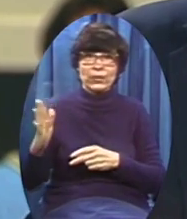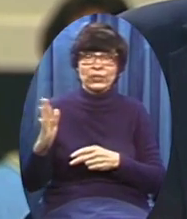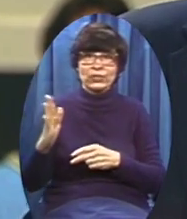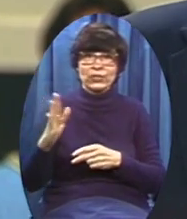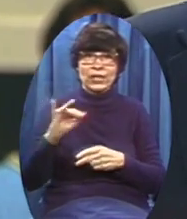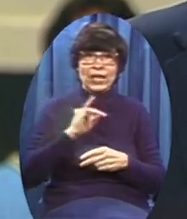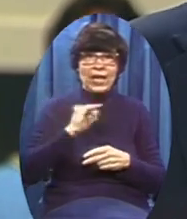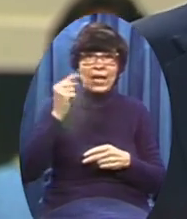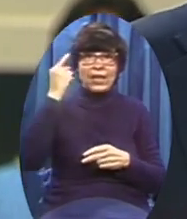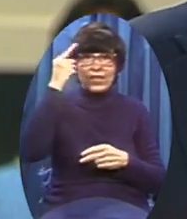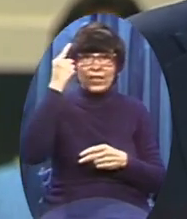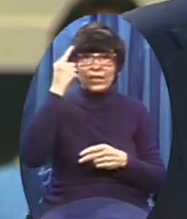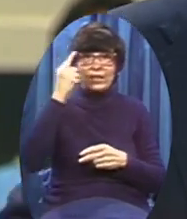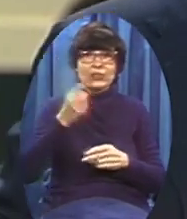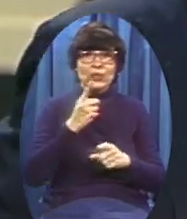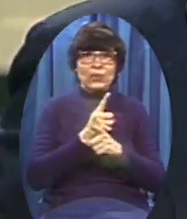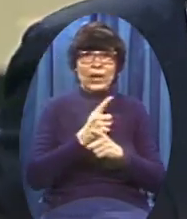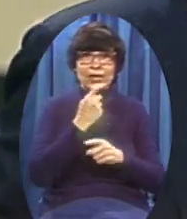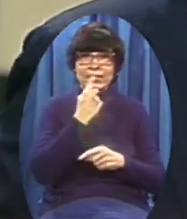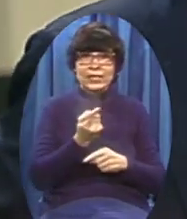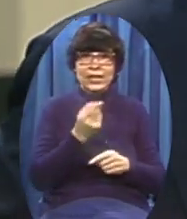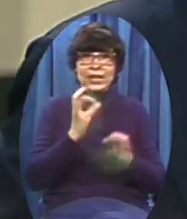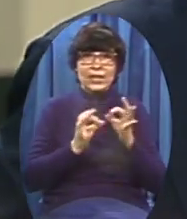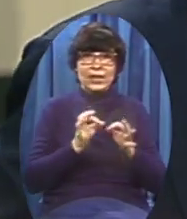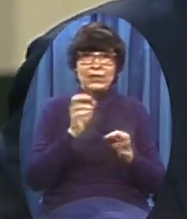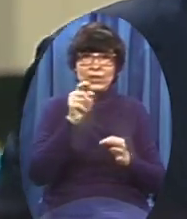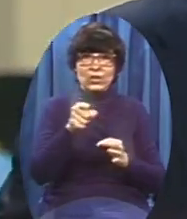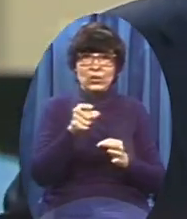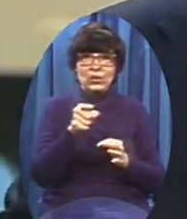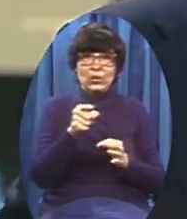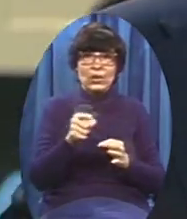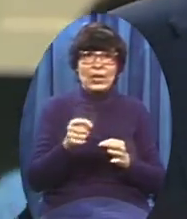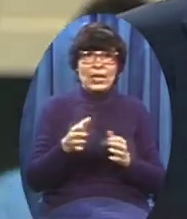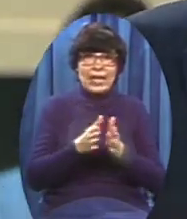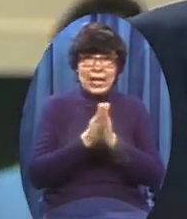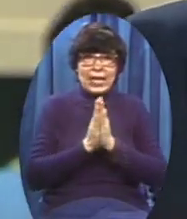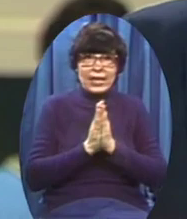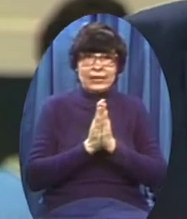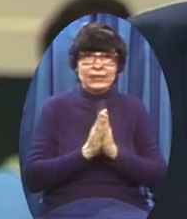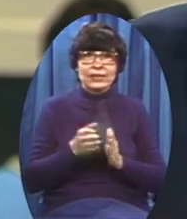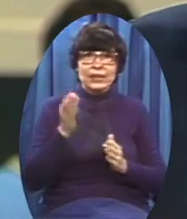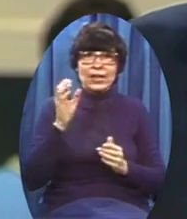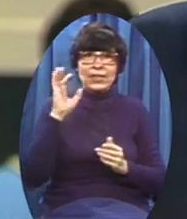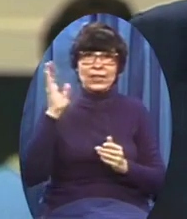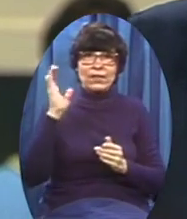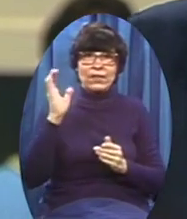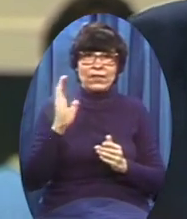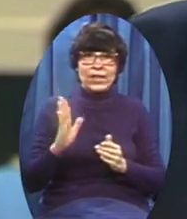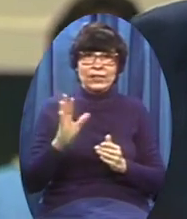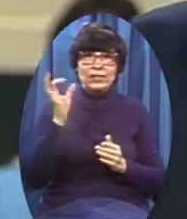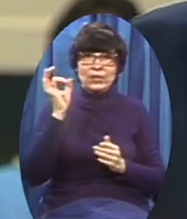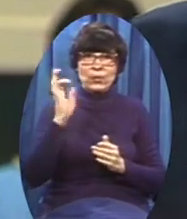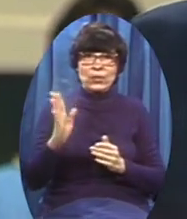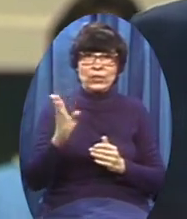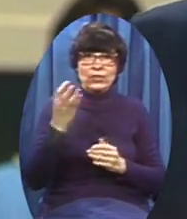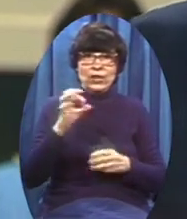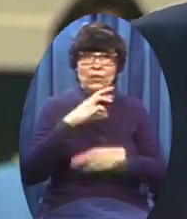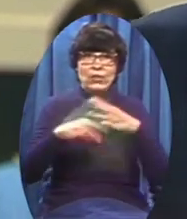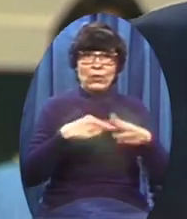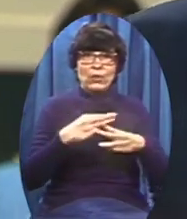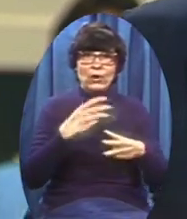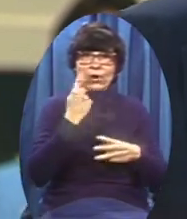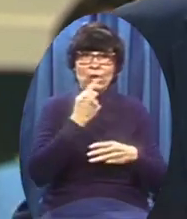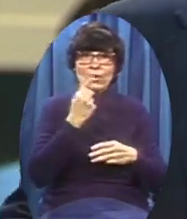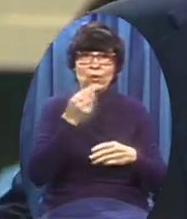the evangelists and pastors of this land who truly preach the Word of God and ask them for a poll, for an